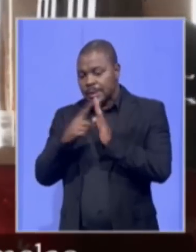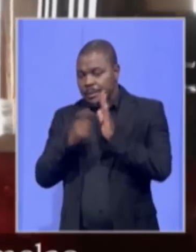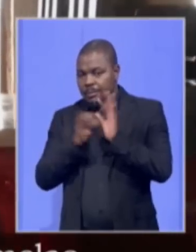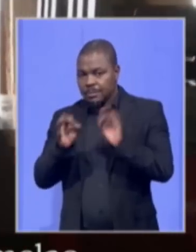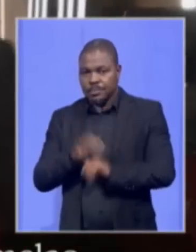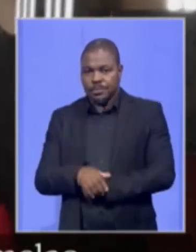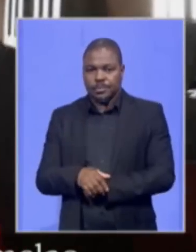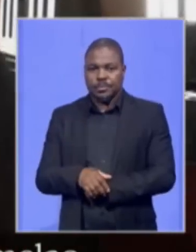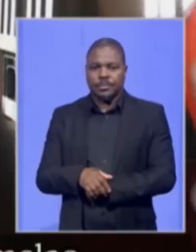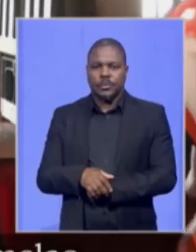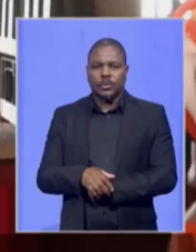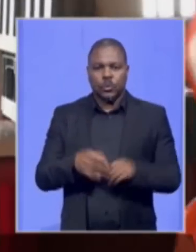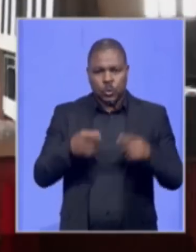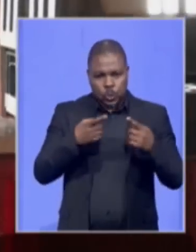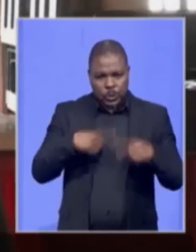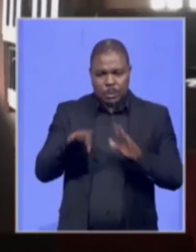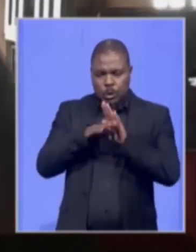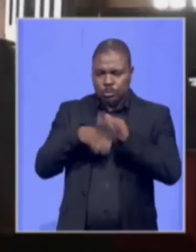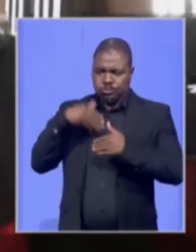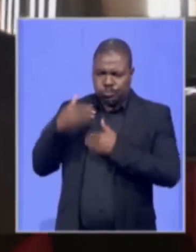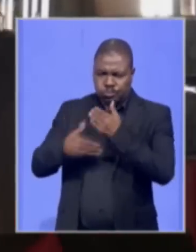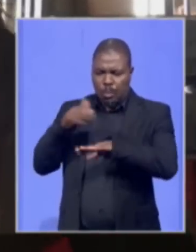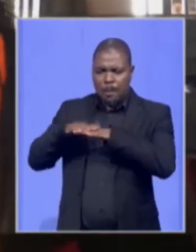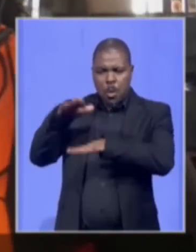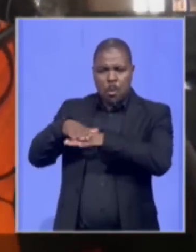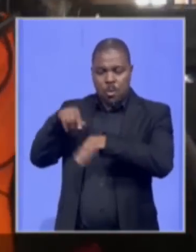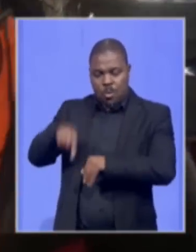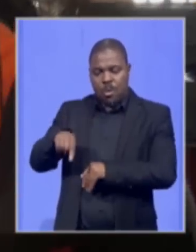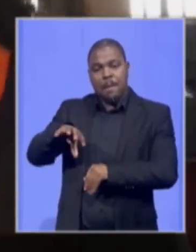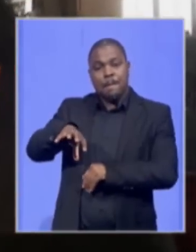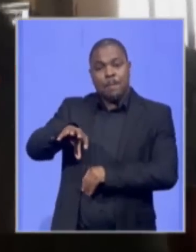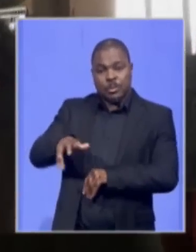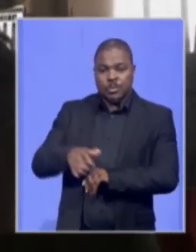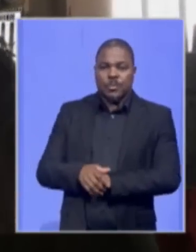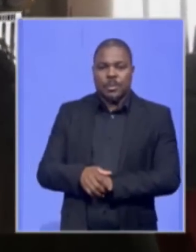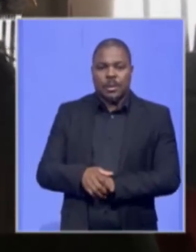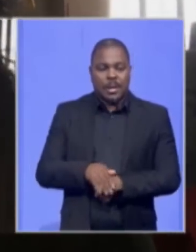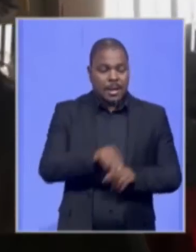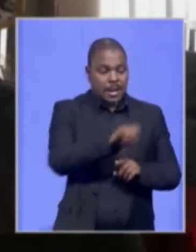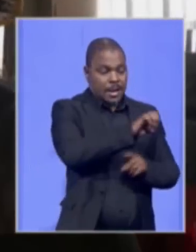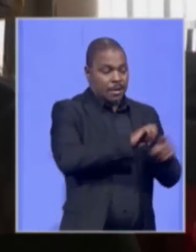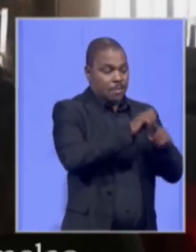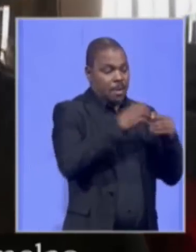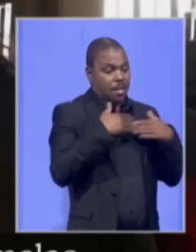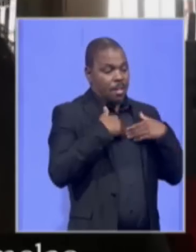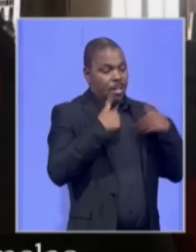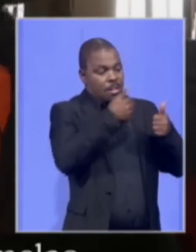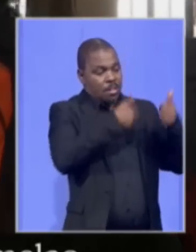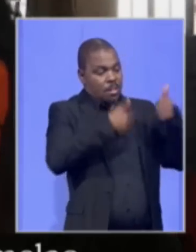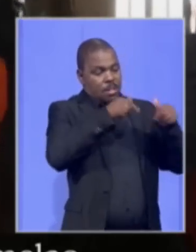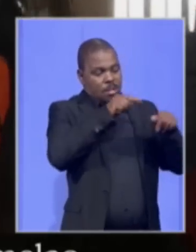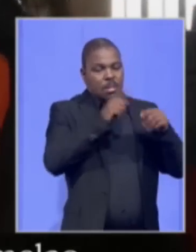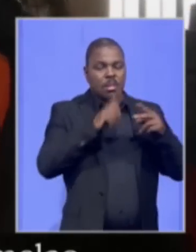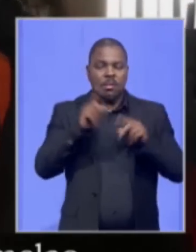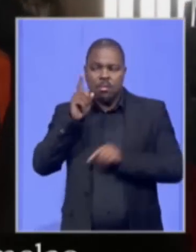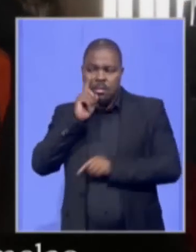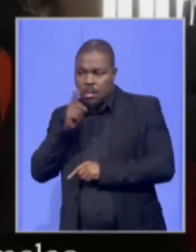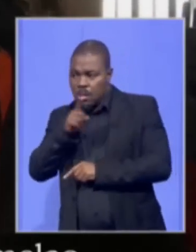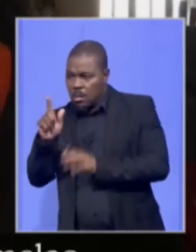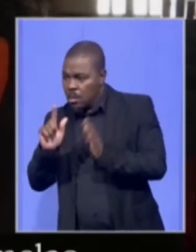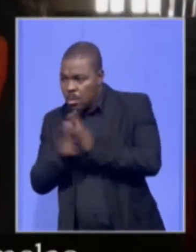have been intensified throughout the province. Environmental health practitioners are checking